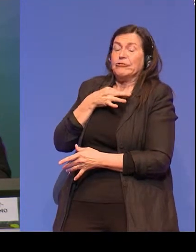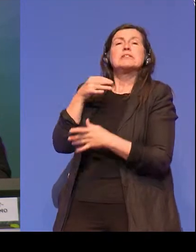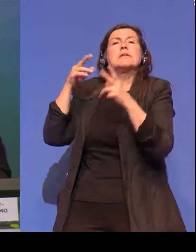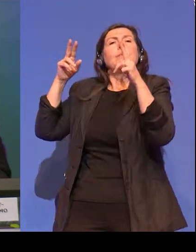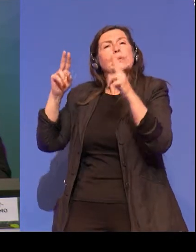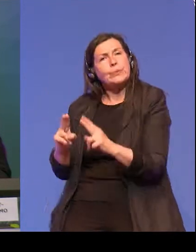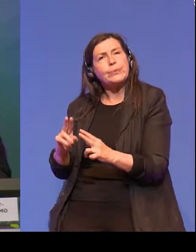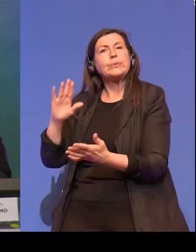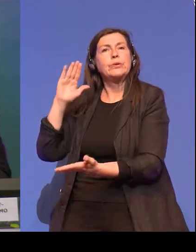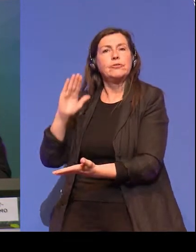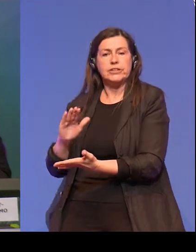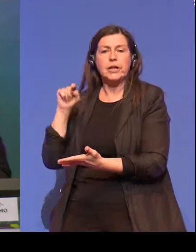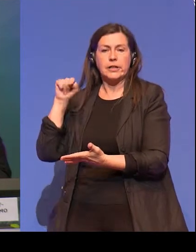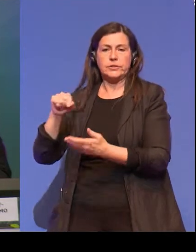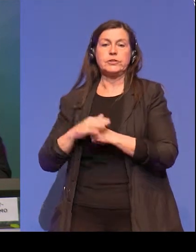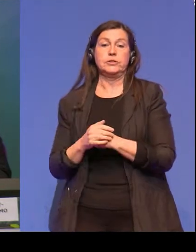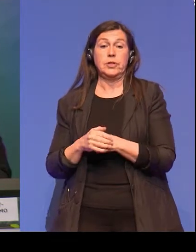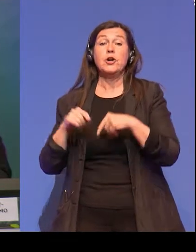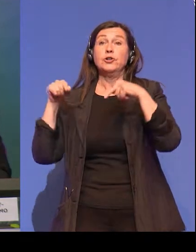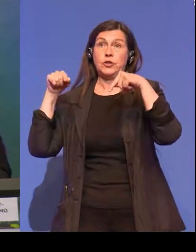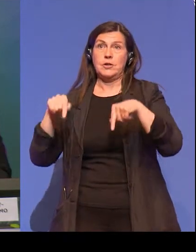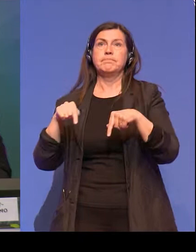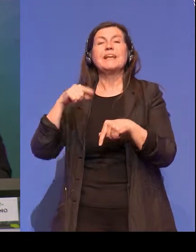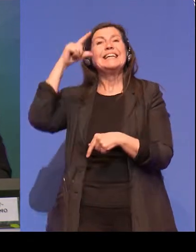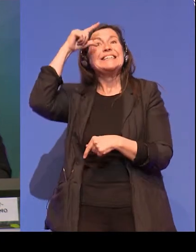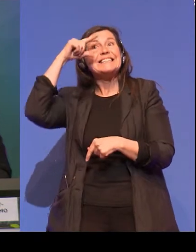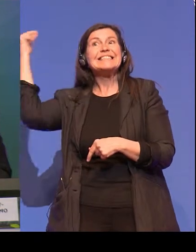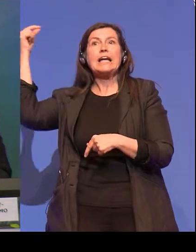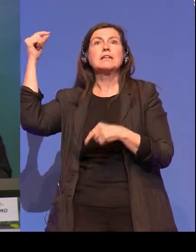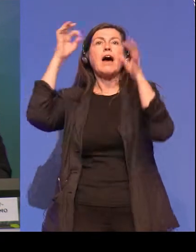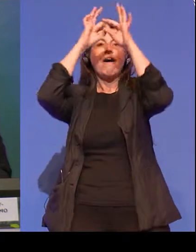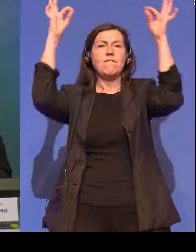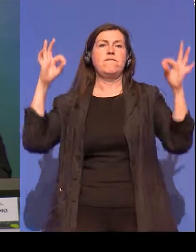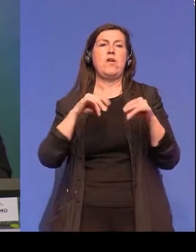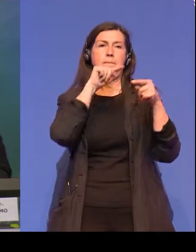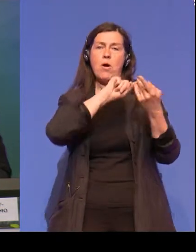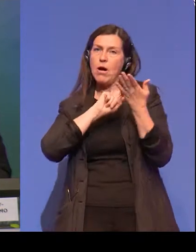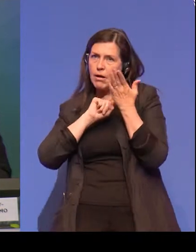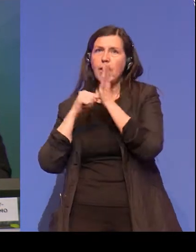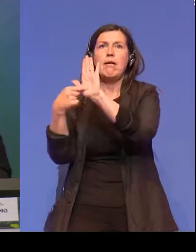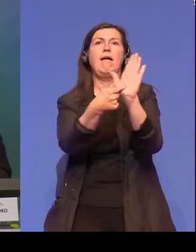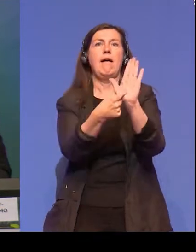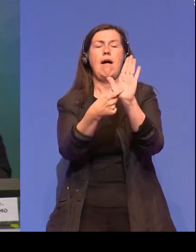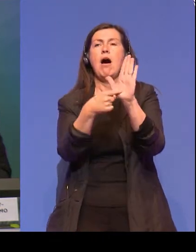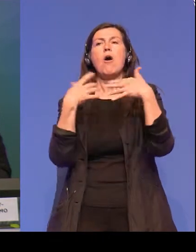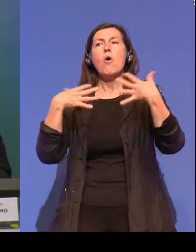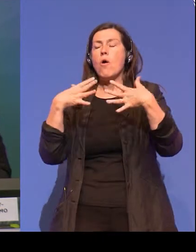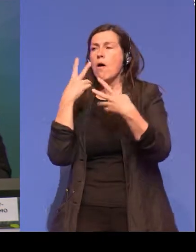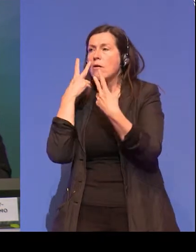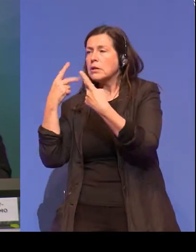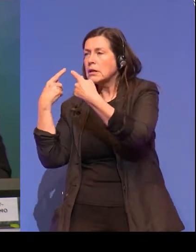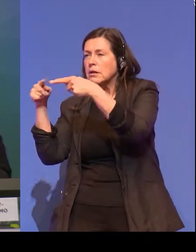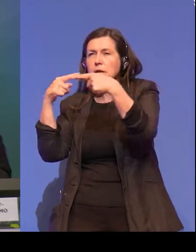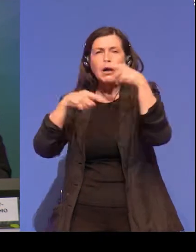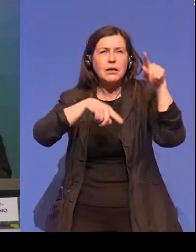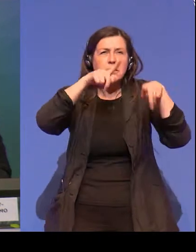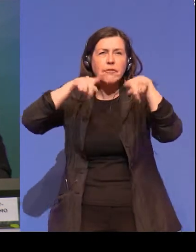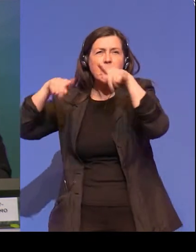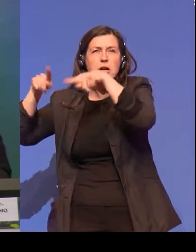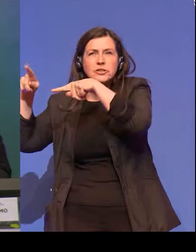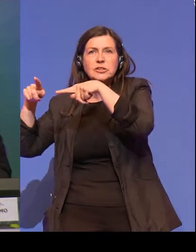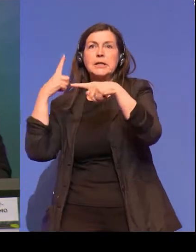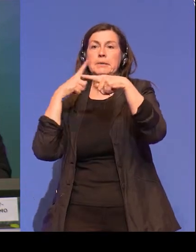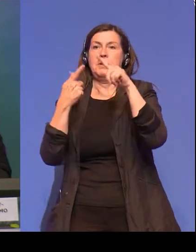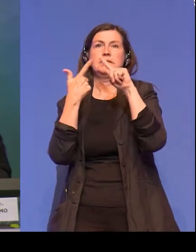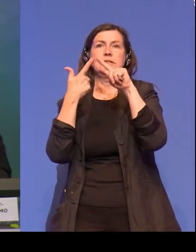the program of this global platform reflect this diversity and inclusiveness. Over the